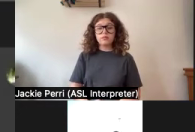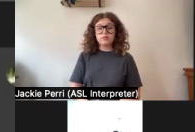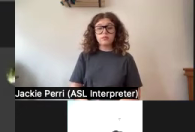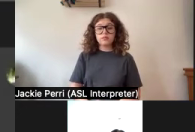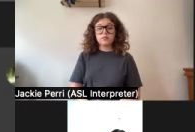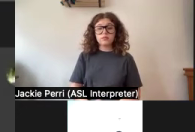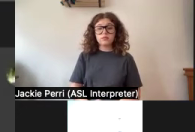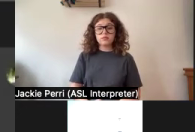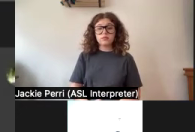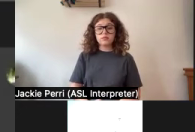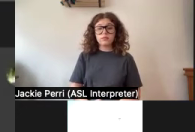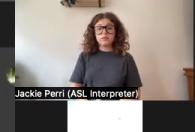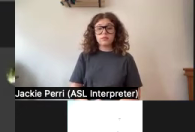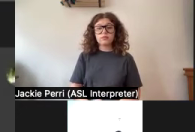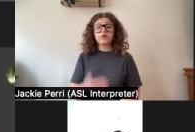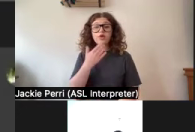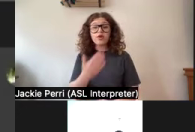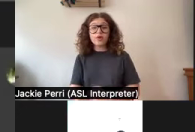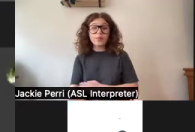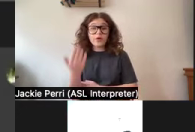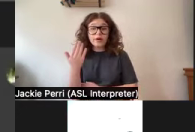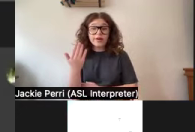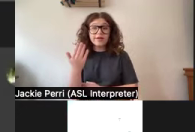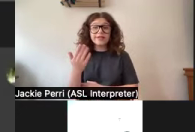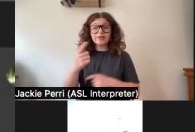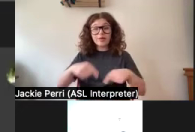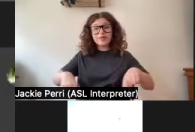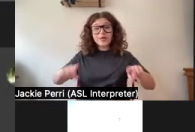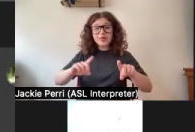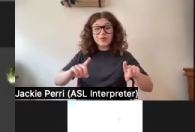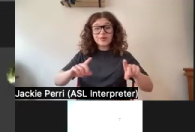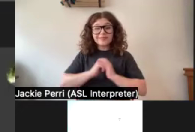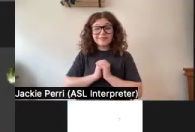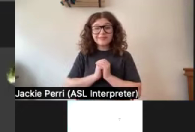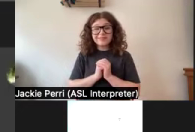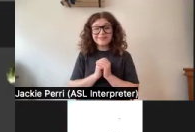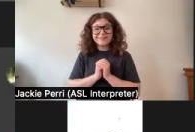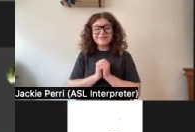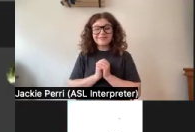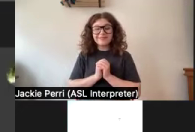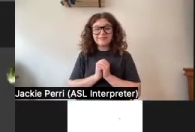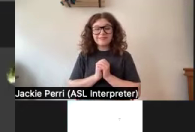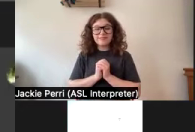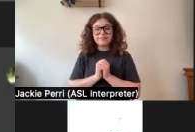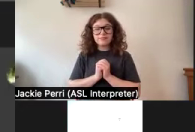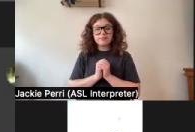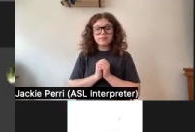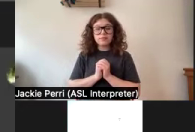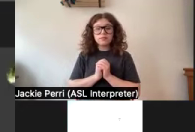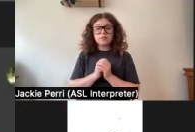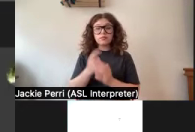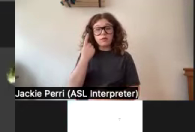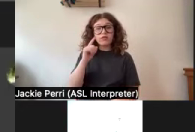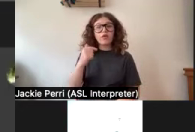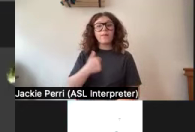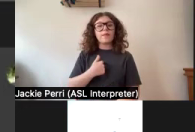Buenos días Good a morning todas, to todos, all of todes. you. Para mí es un gran honor el For me, este it's a día